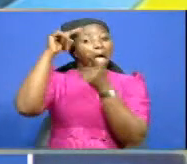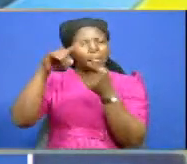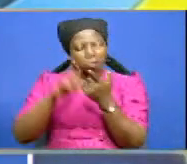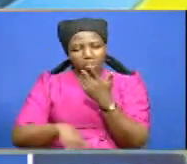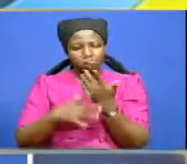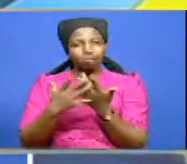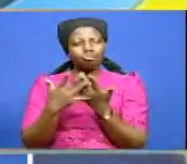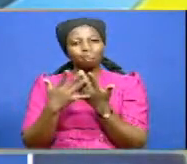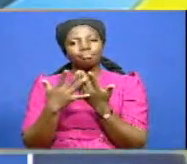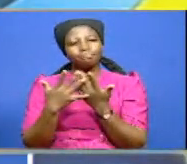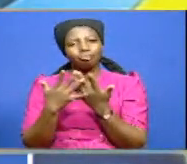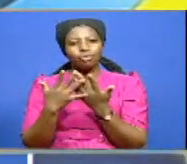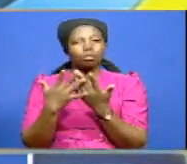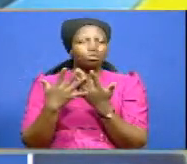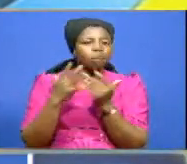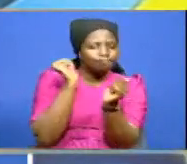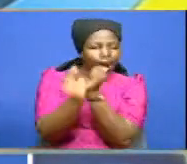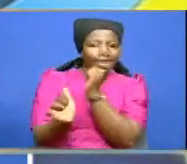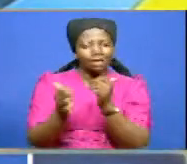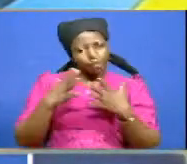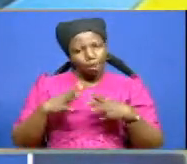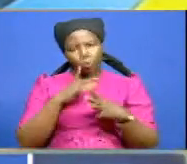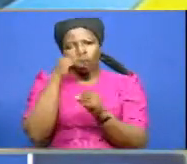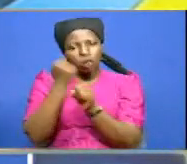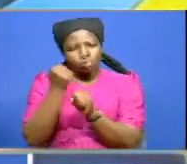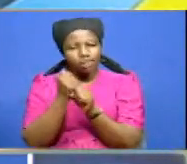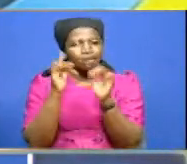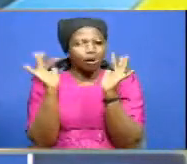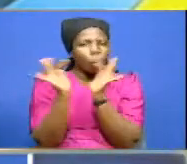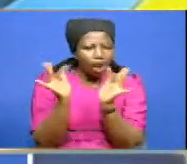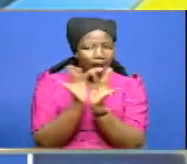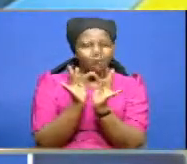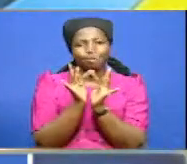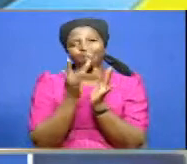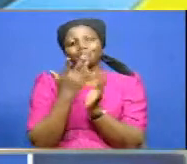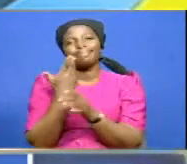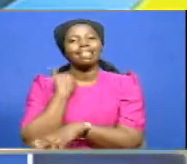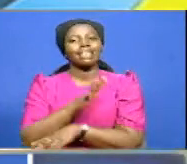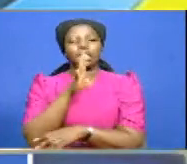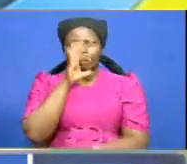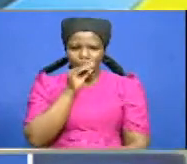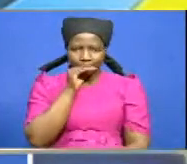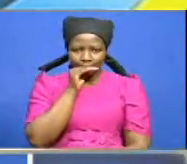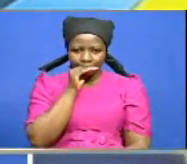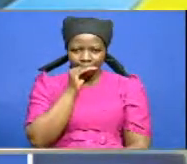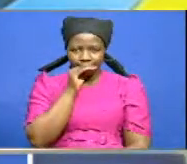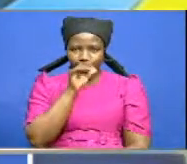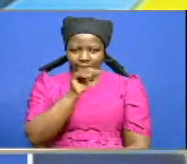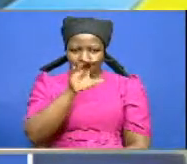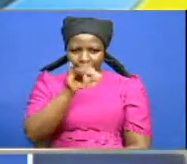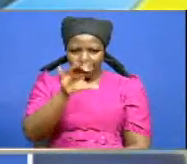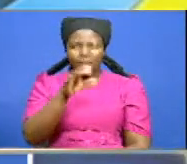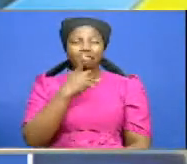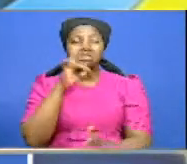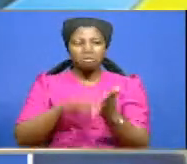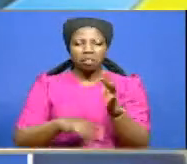book online users perpetrating inflammatory remarks. And according to NCIC, collaborating